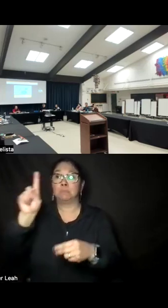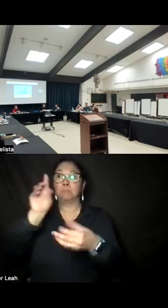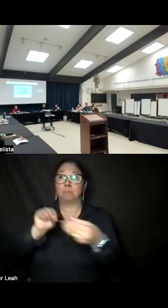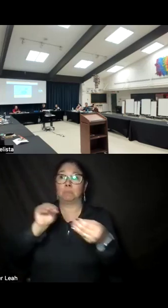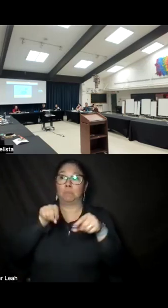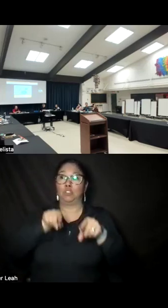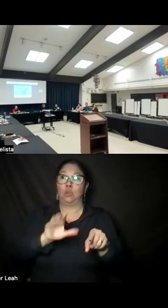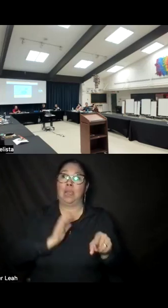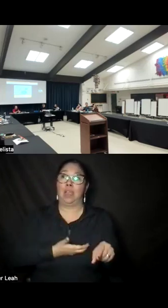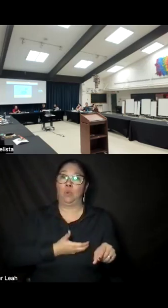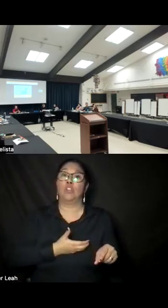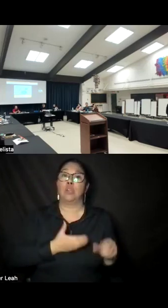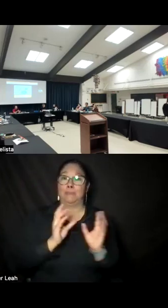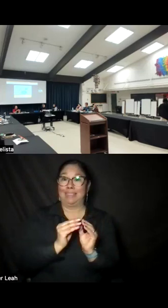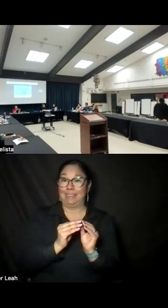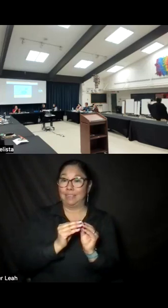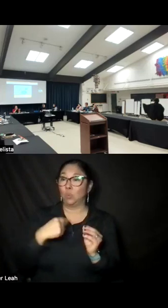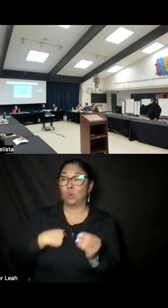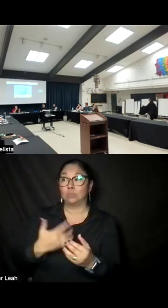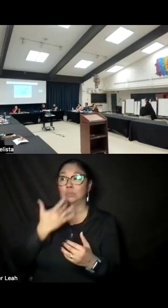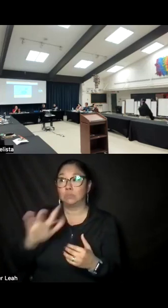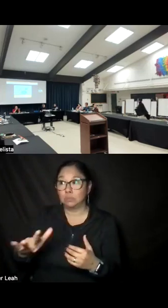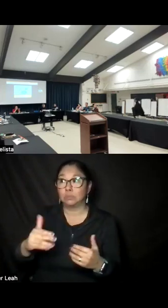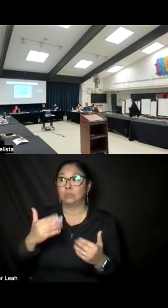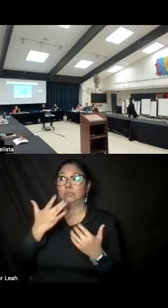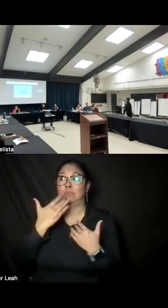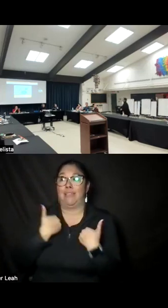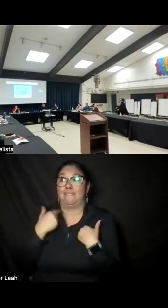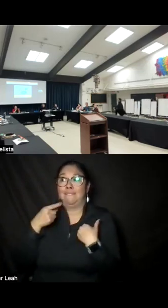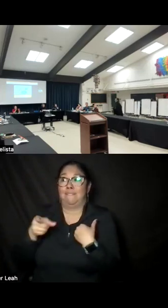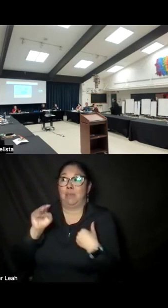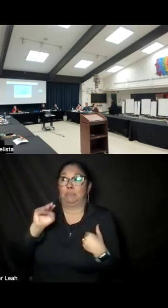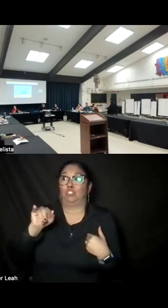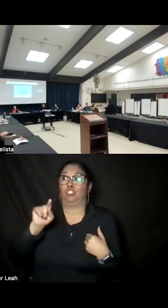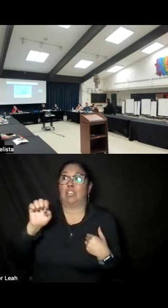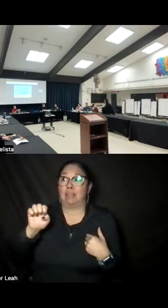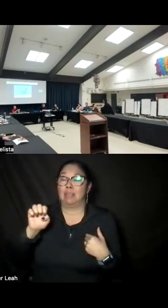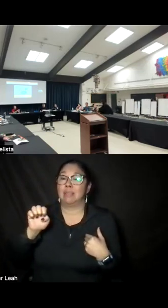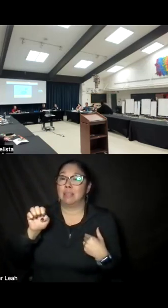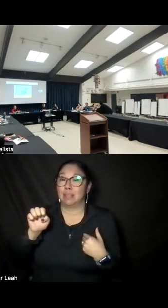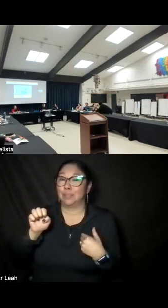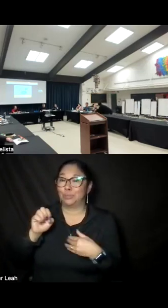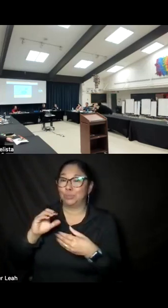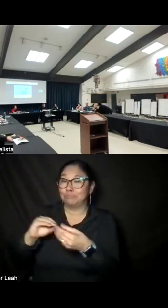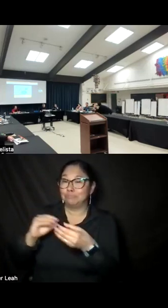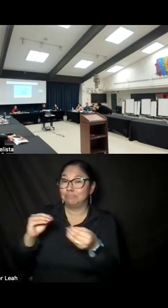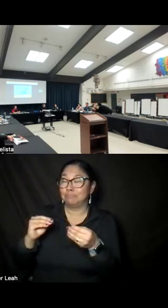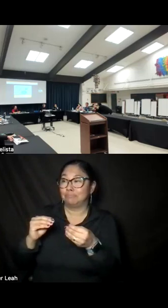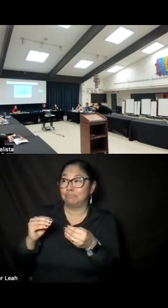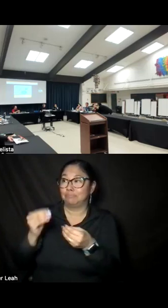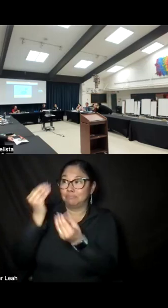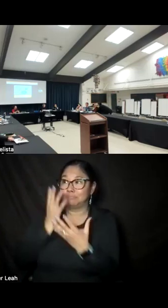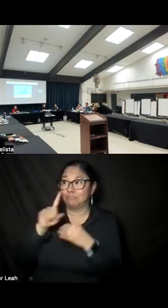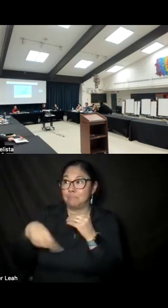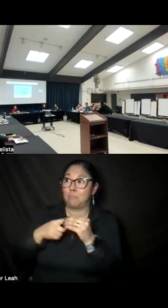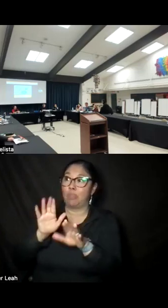we are fortunate and very grateful to have Michelle Guarino here to kind of give us a little sneak peek to the work that